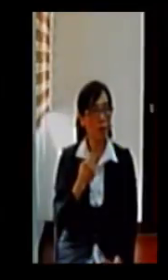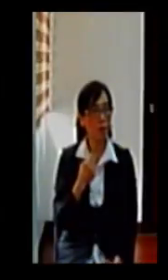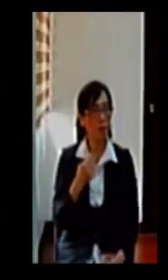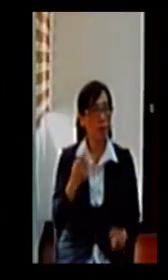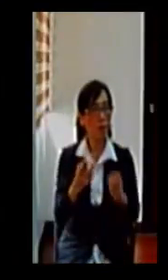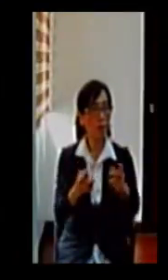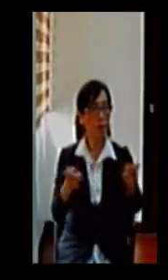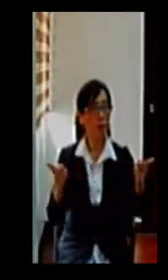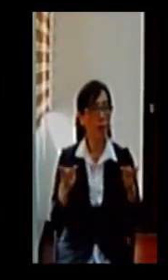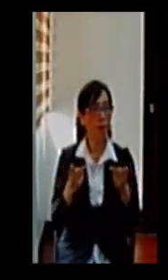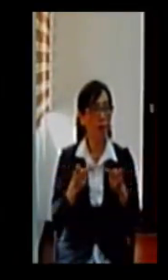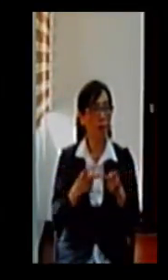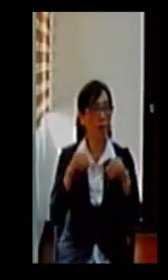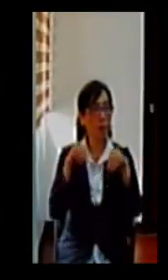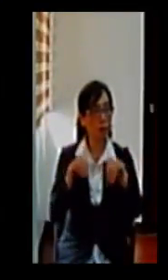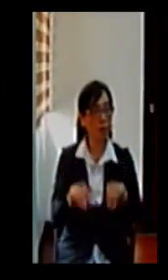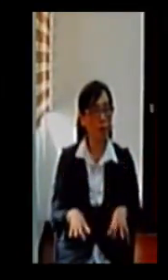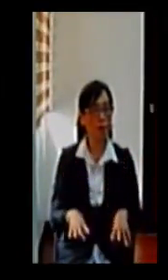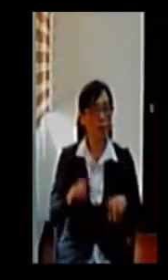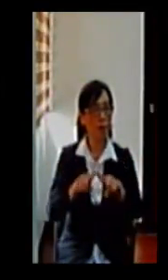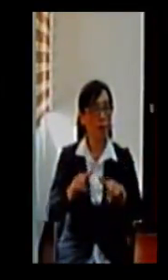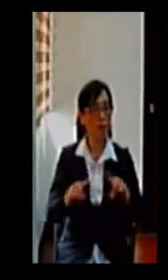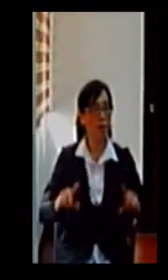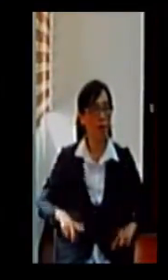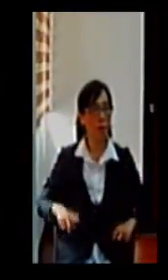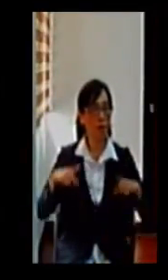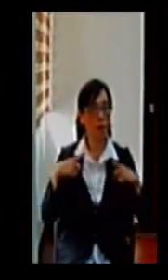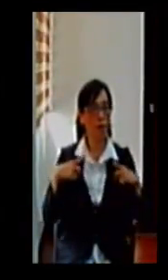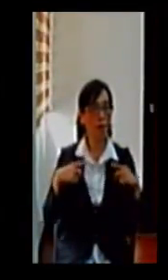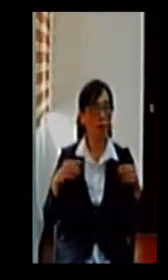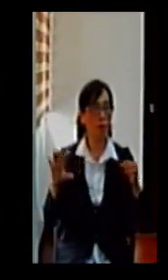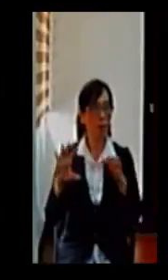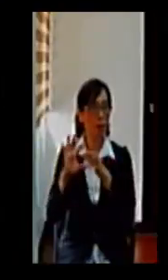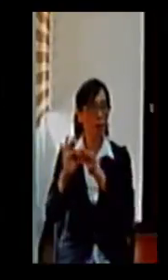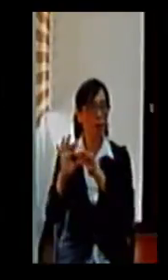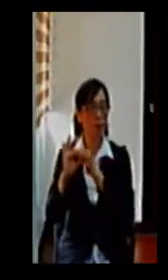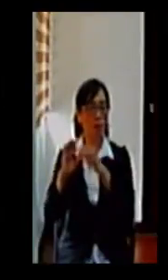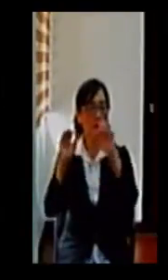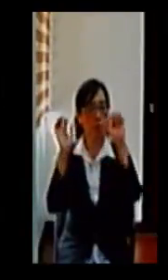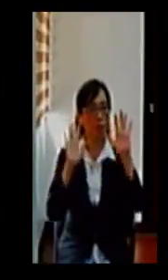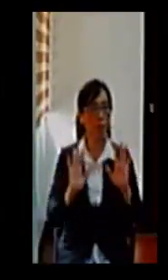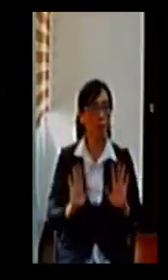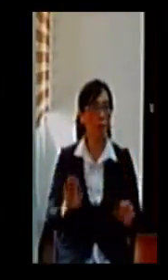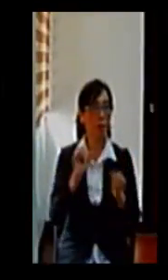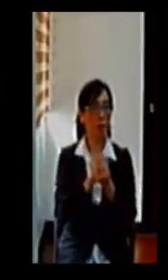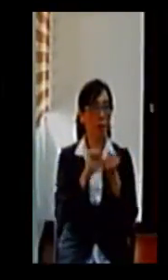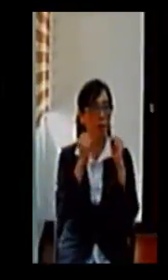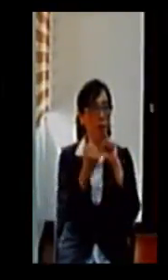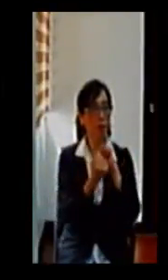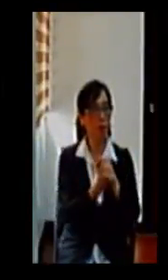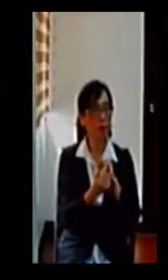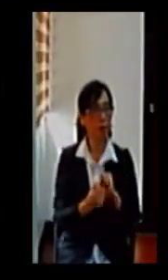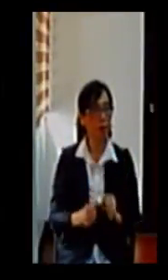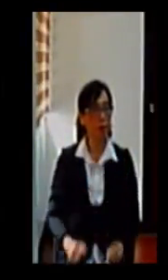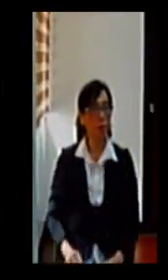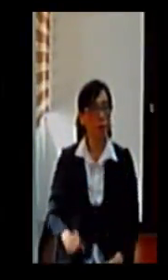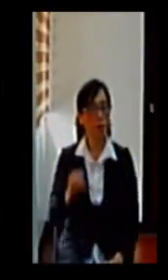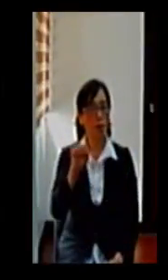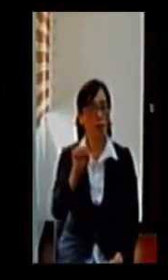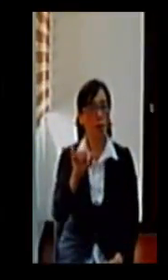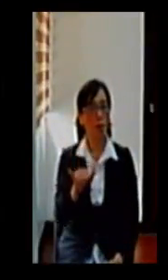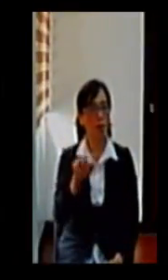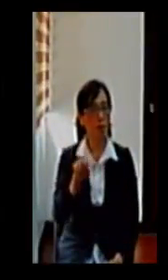areas where loss of biodiversity could be correlated to climate change. Or even if it's a syndrome, as you mentioned